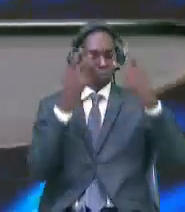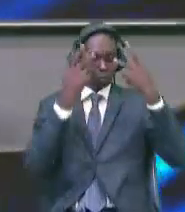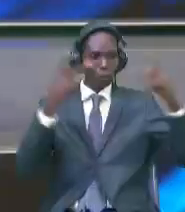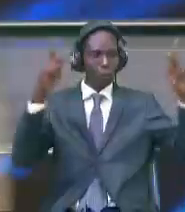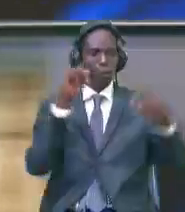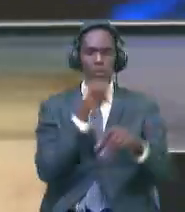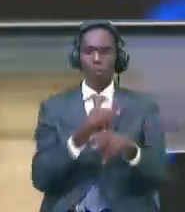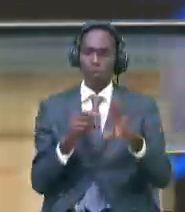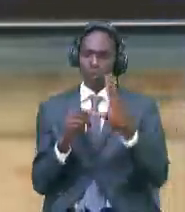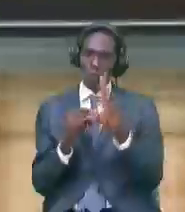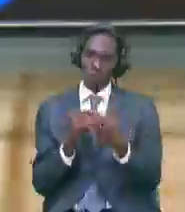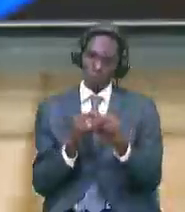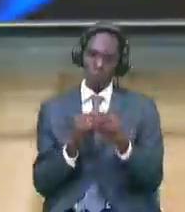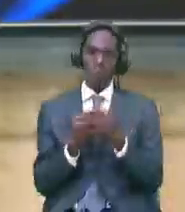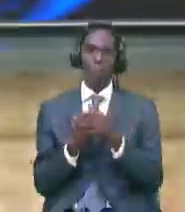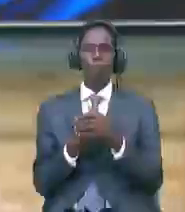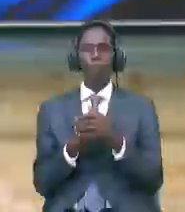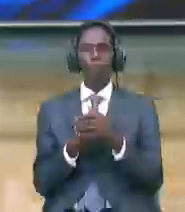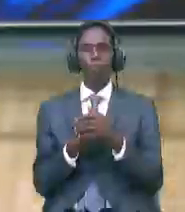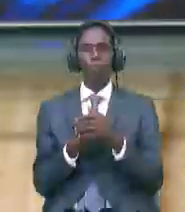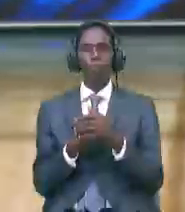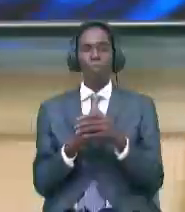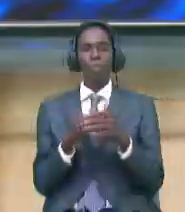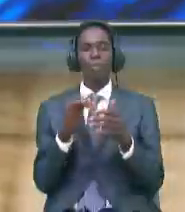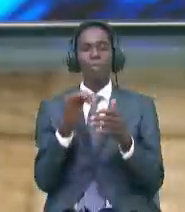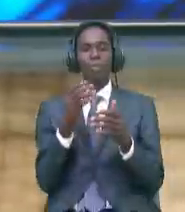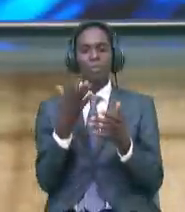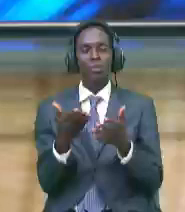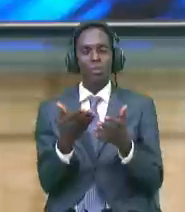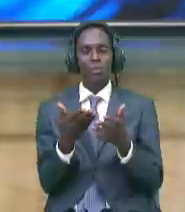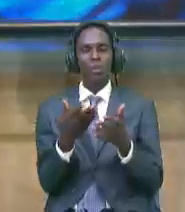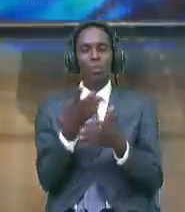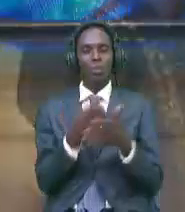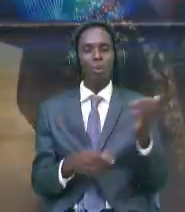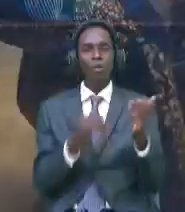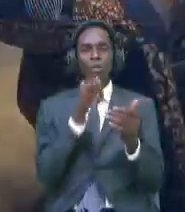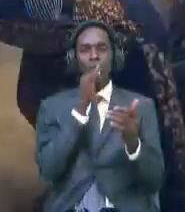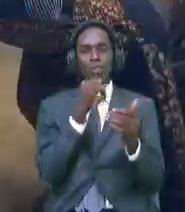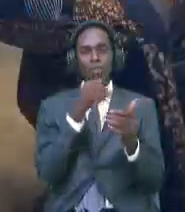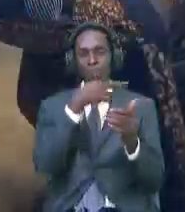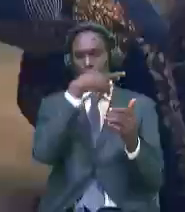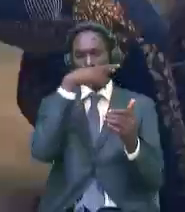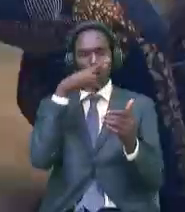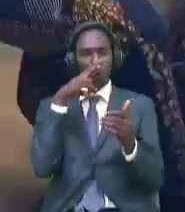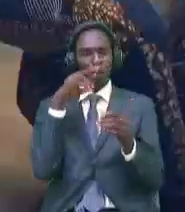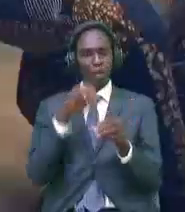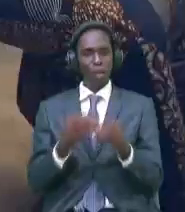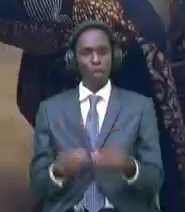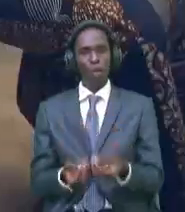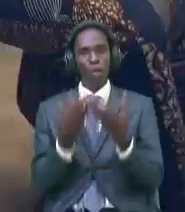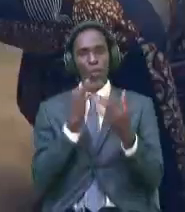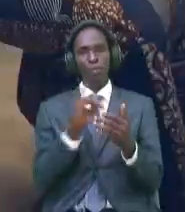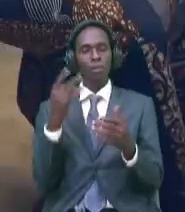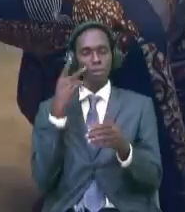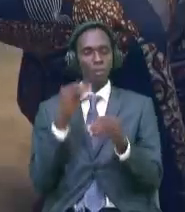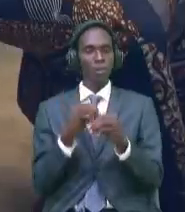says God hates robbery for offering. That's Isaiah chapter 61